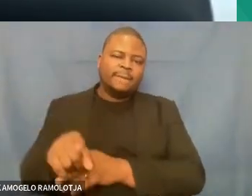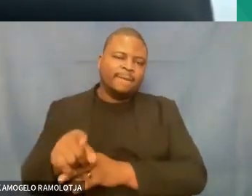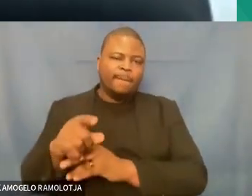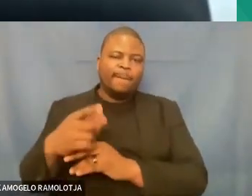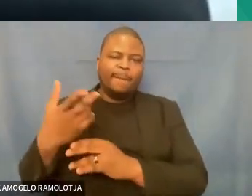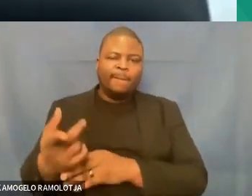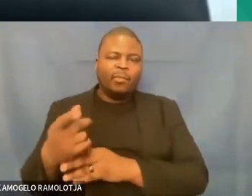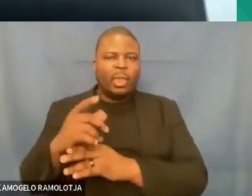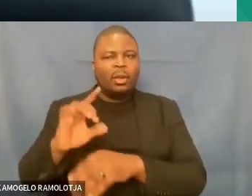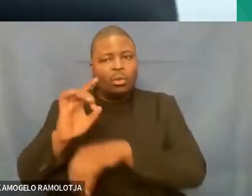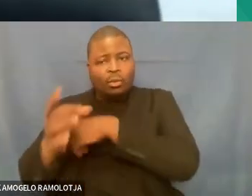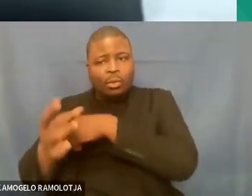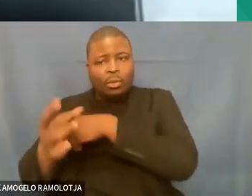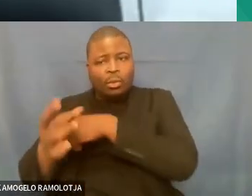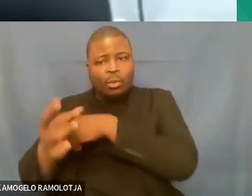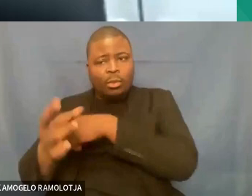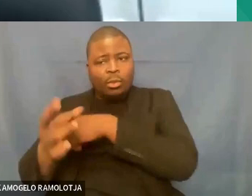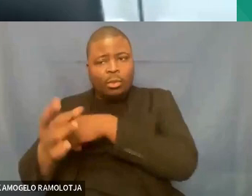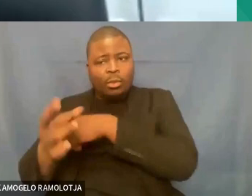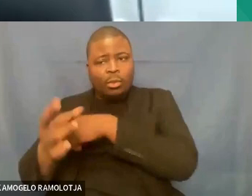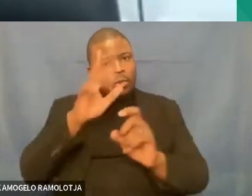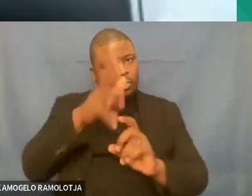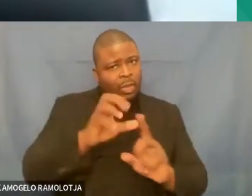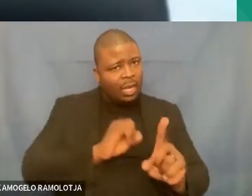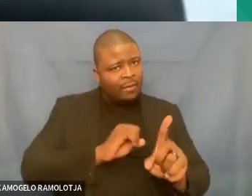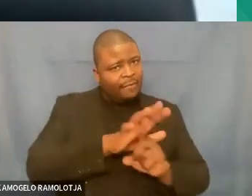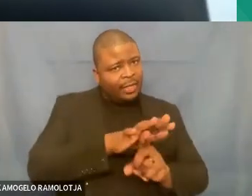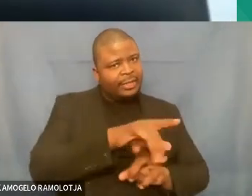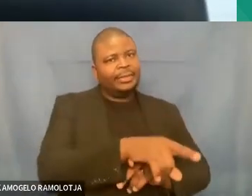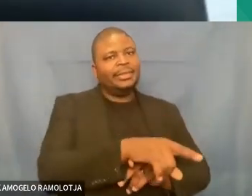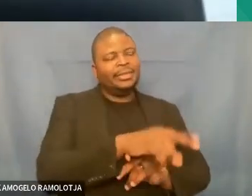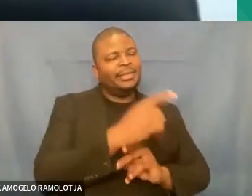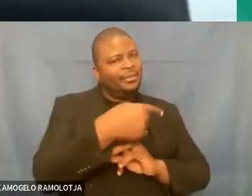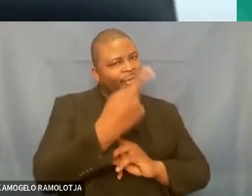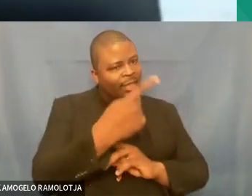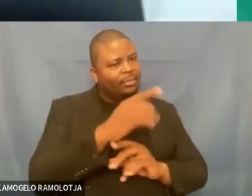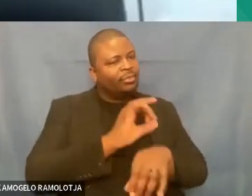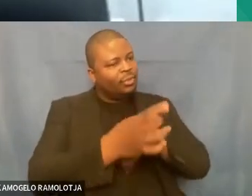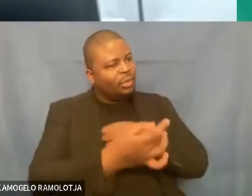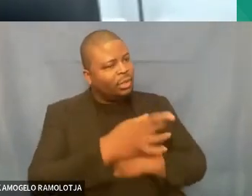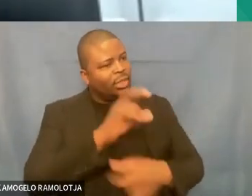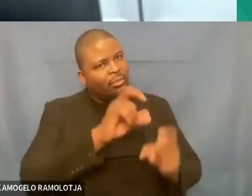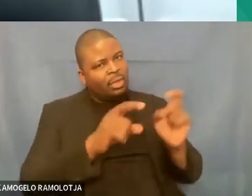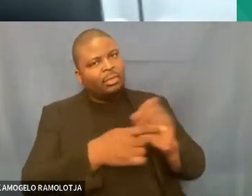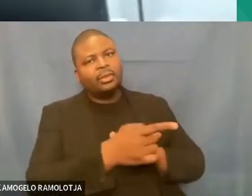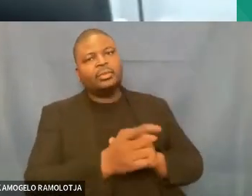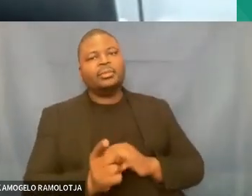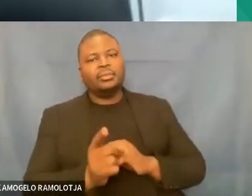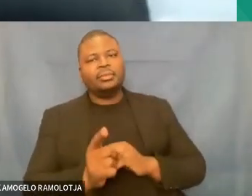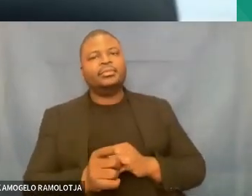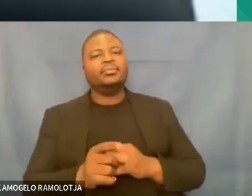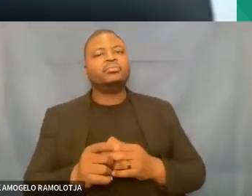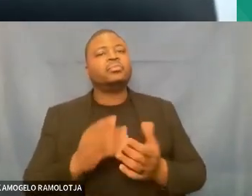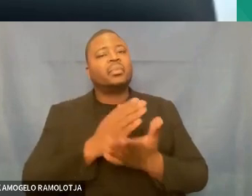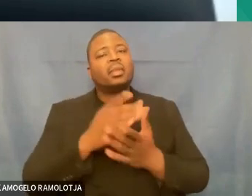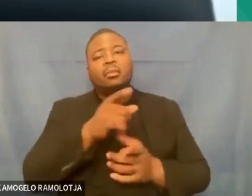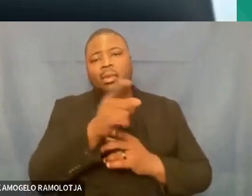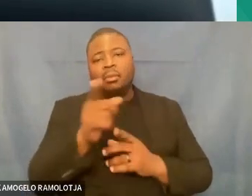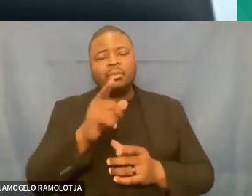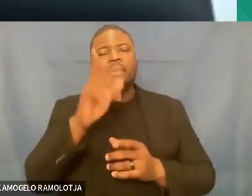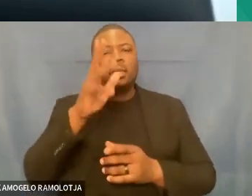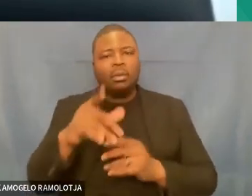the people that it will serve, the communities that it will serve. I think some of you colleagues would be aware of